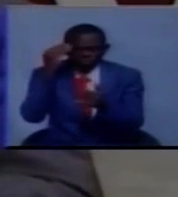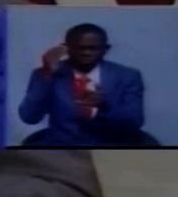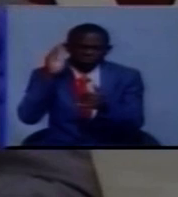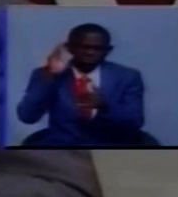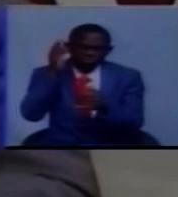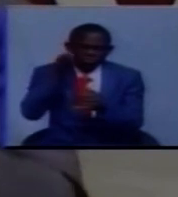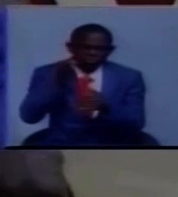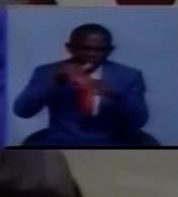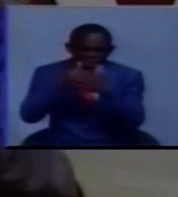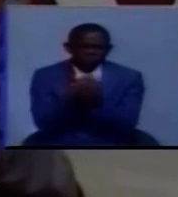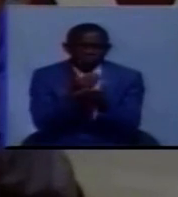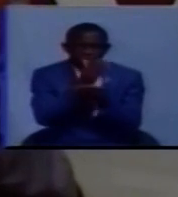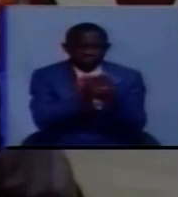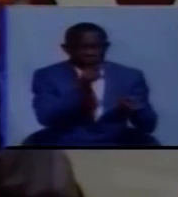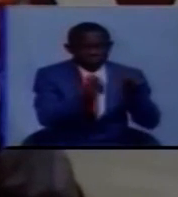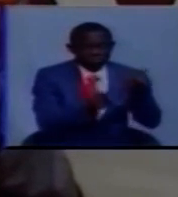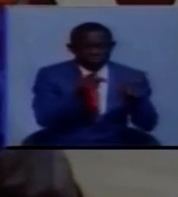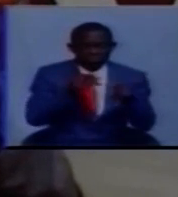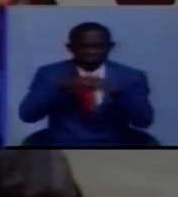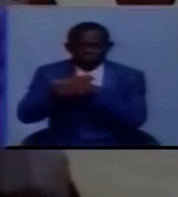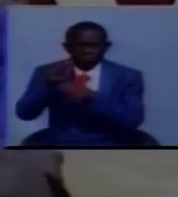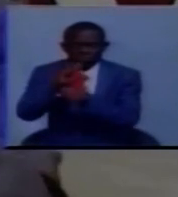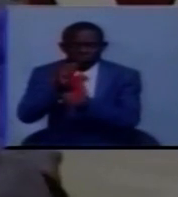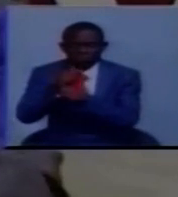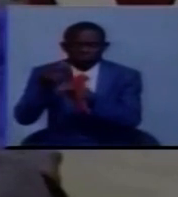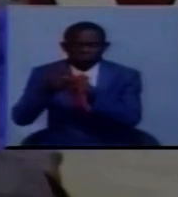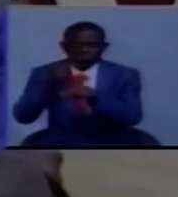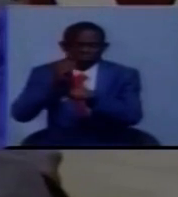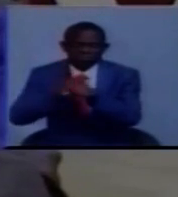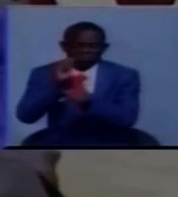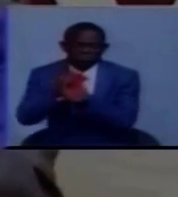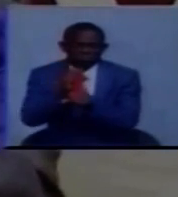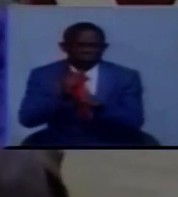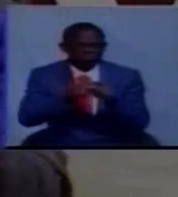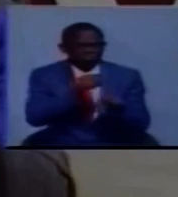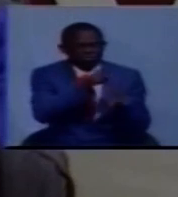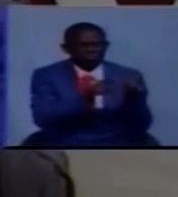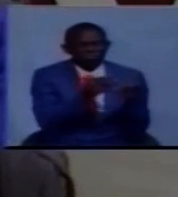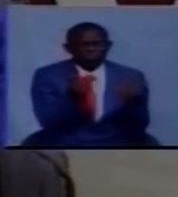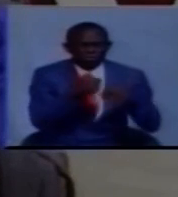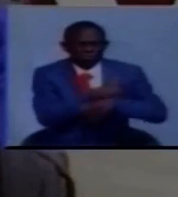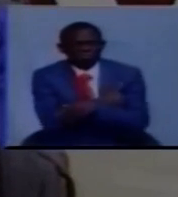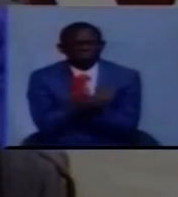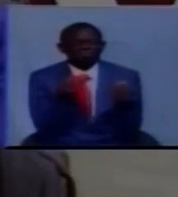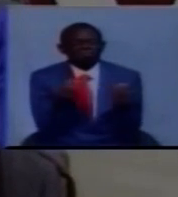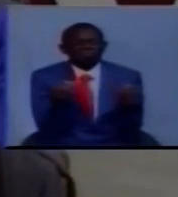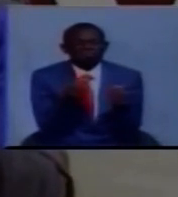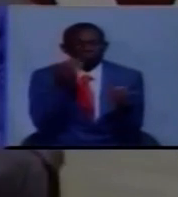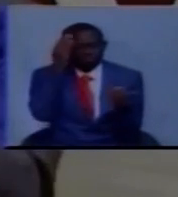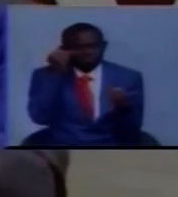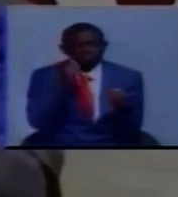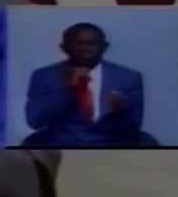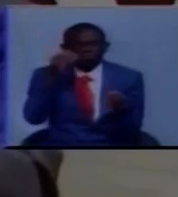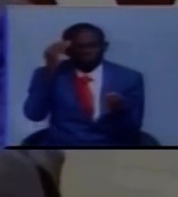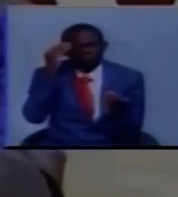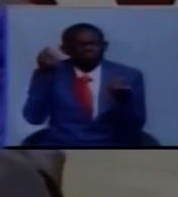of the contract. That's why you've got too many vehicles on the road, and there are very few people who are graduating and they are building houses.